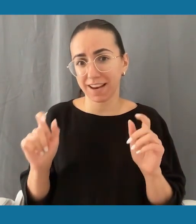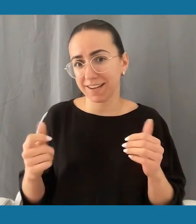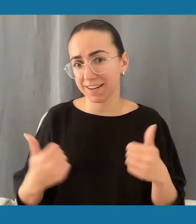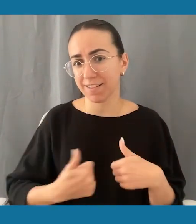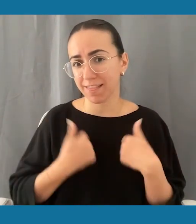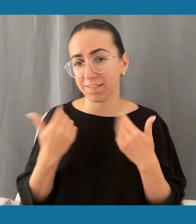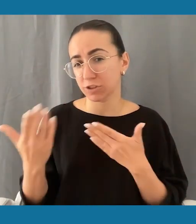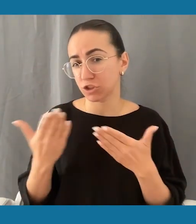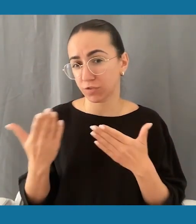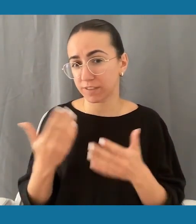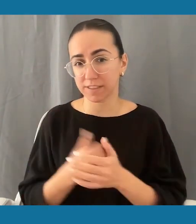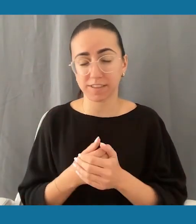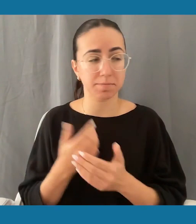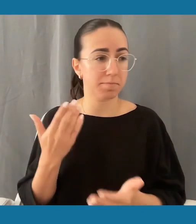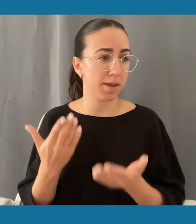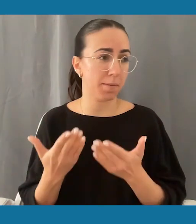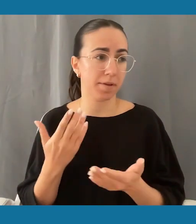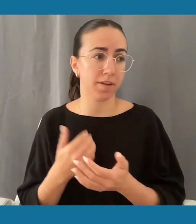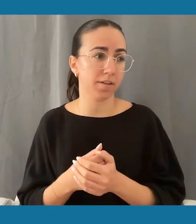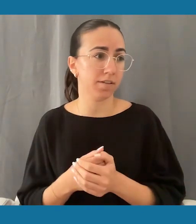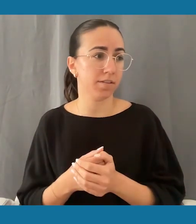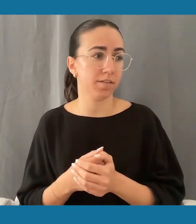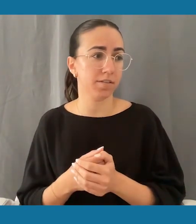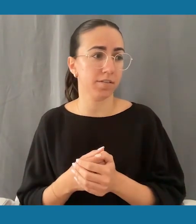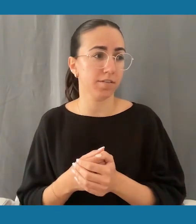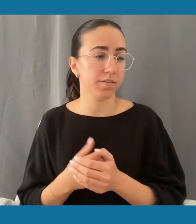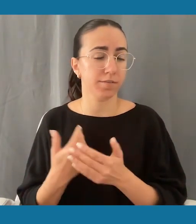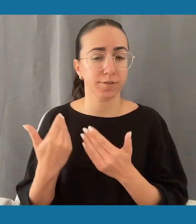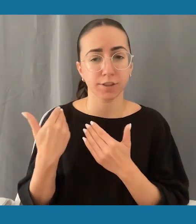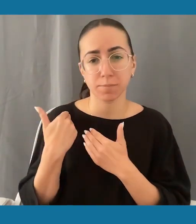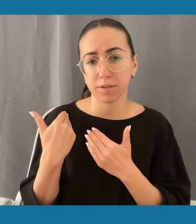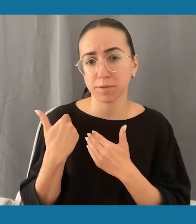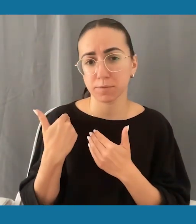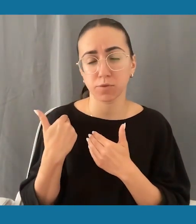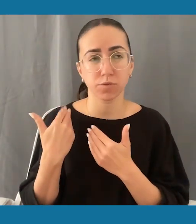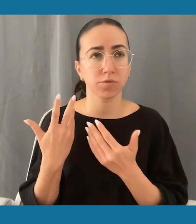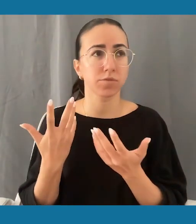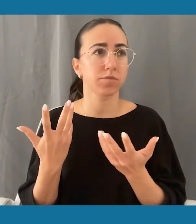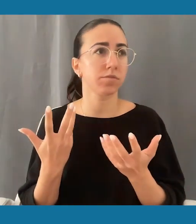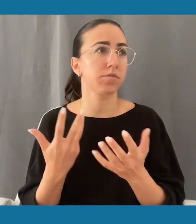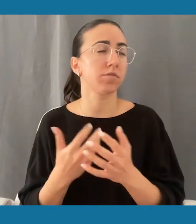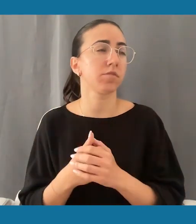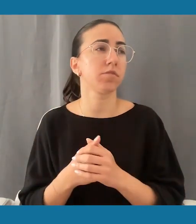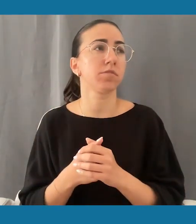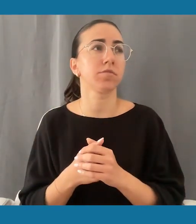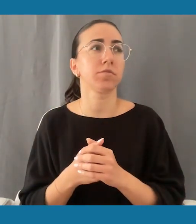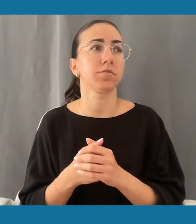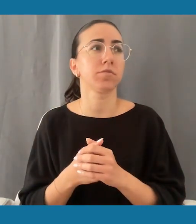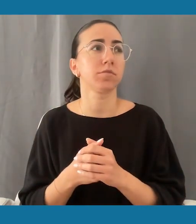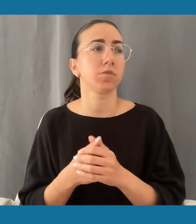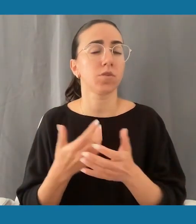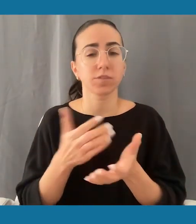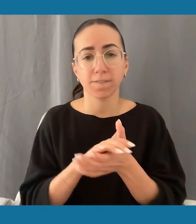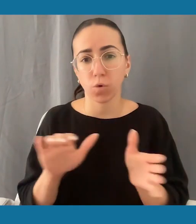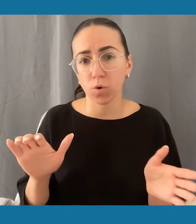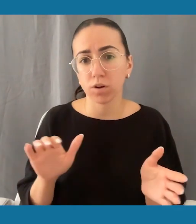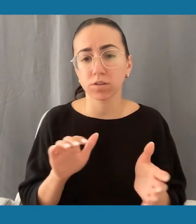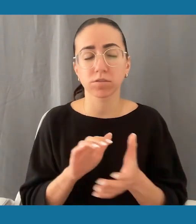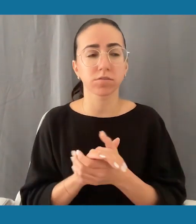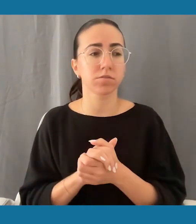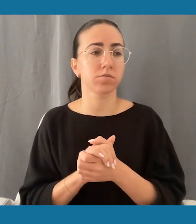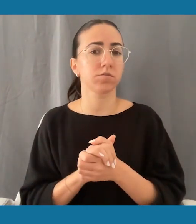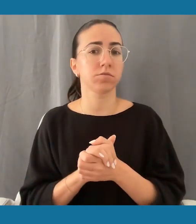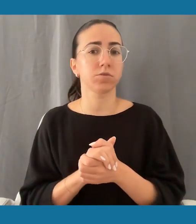circumstances, whether it be fiscally irresponsible or divorce